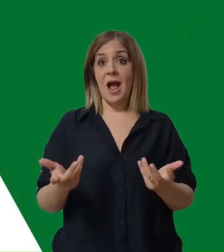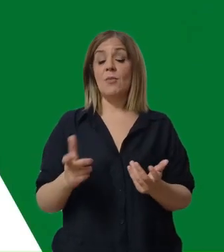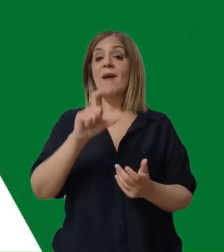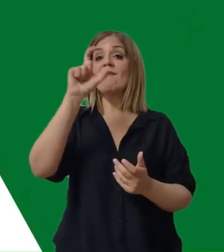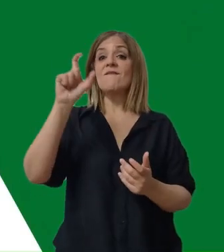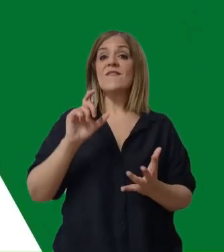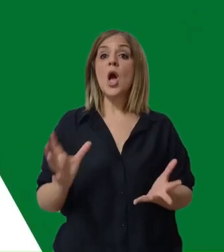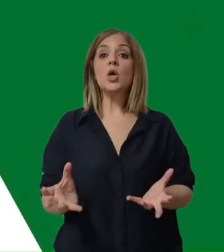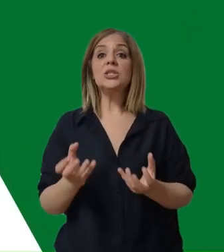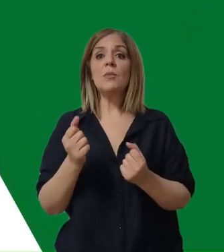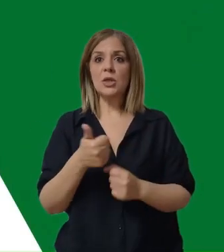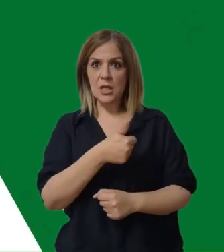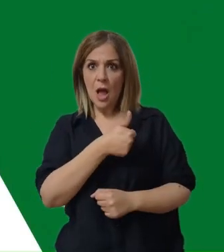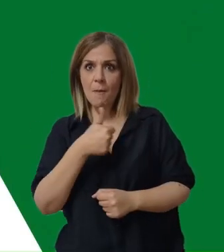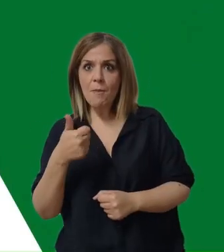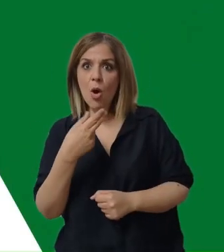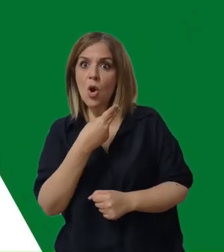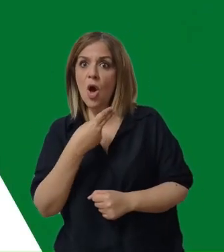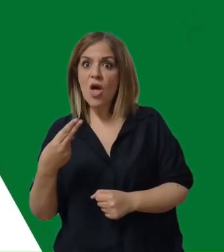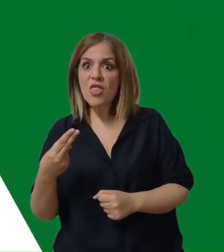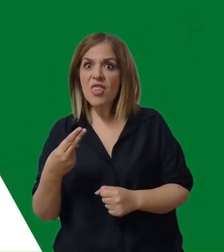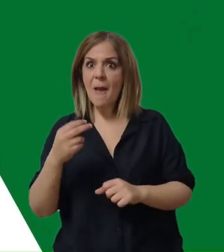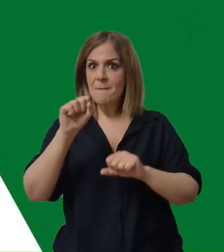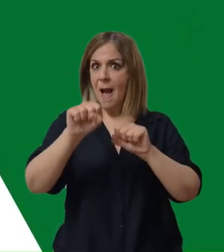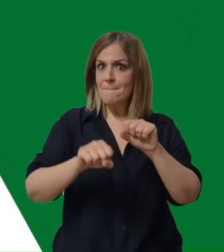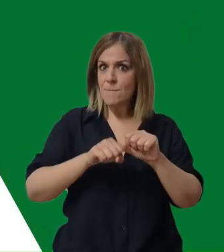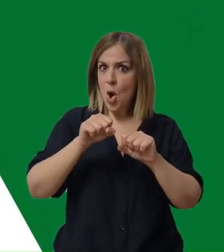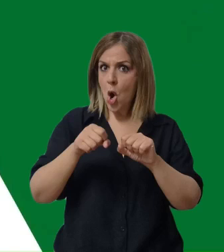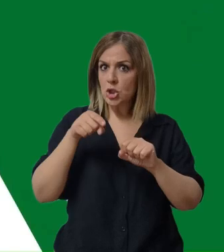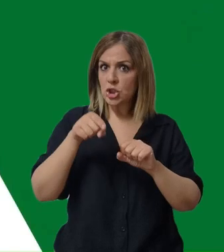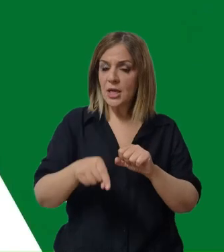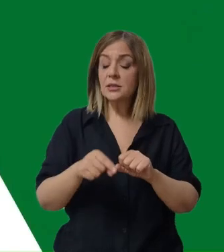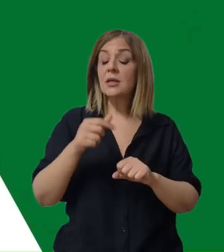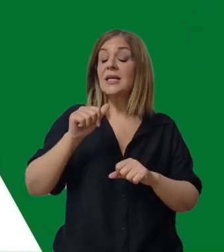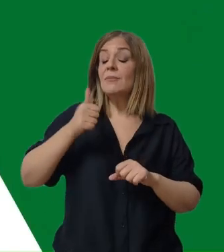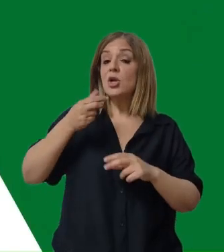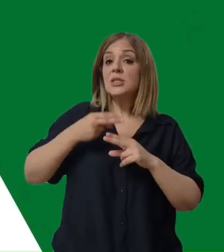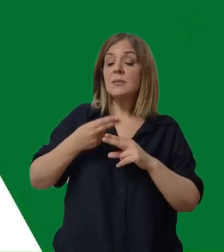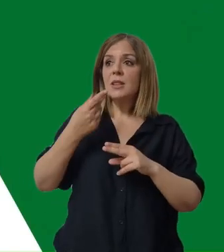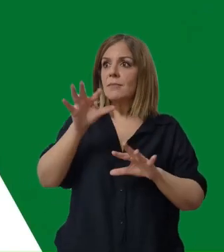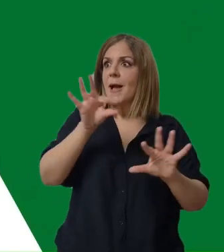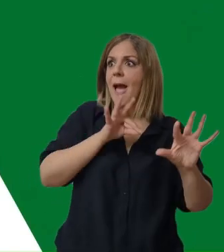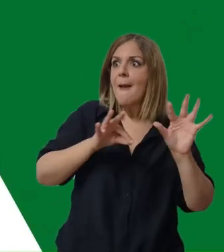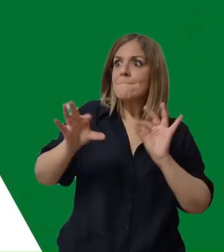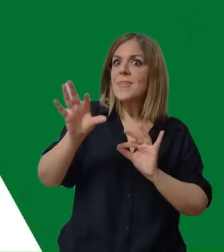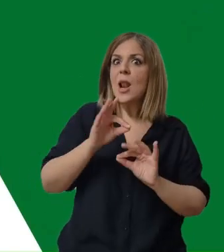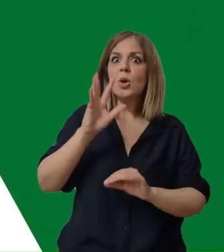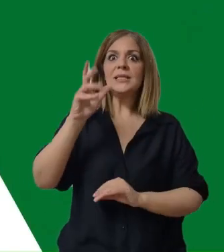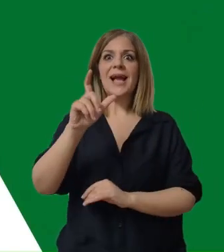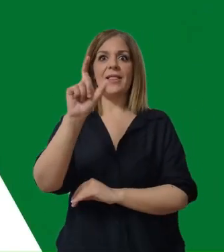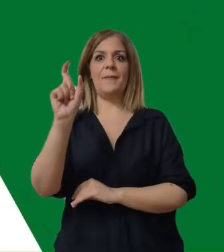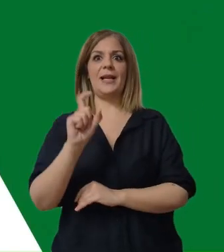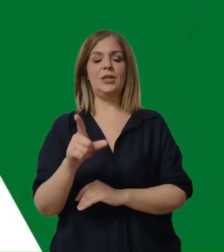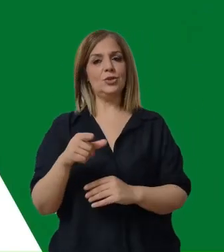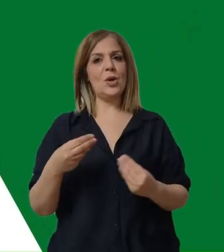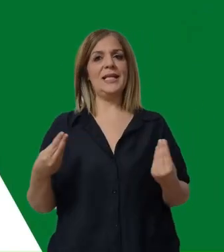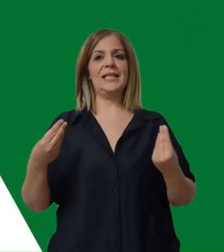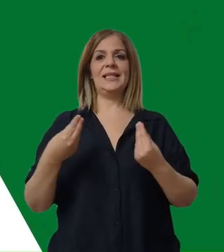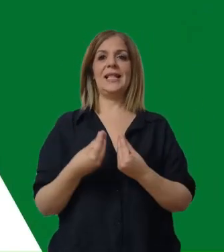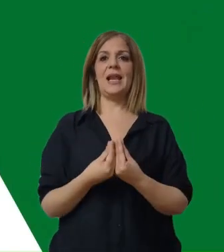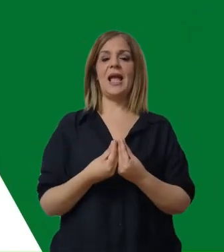Sustainability is not only about big projects, it starts with choices we make every day.